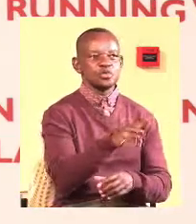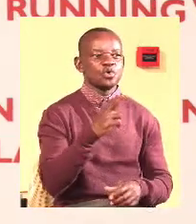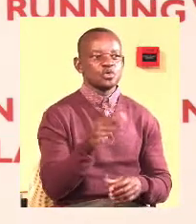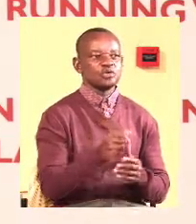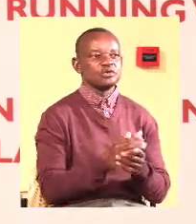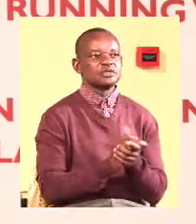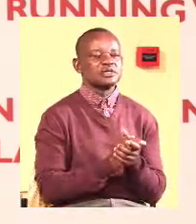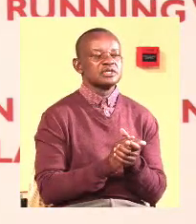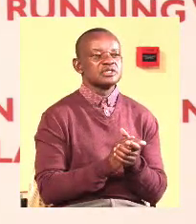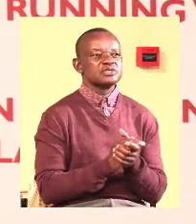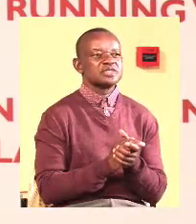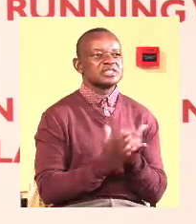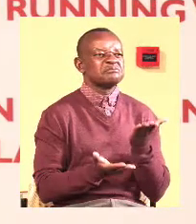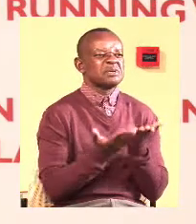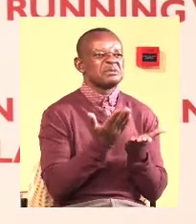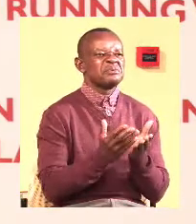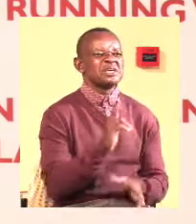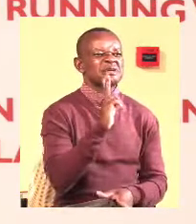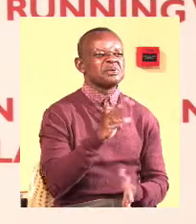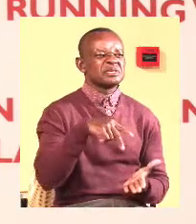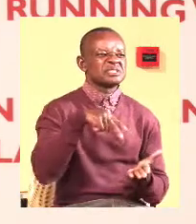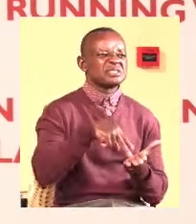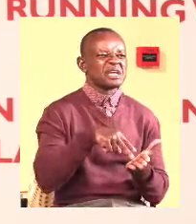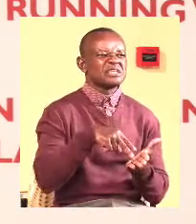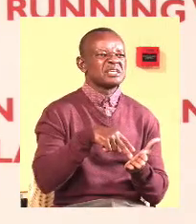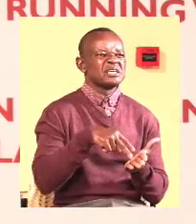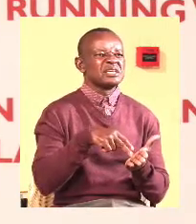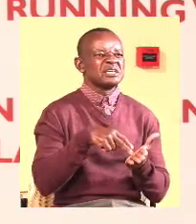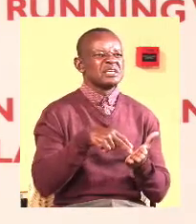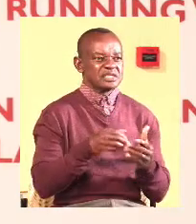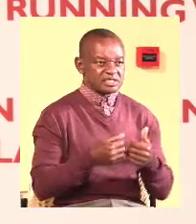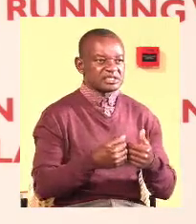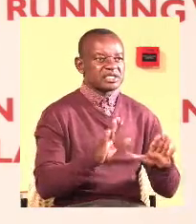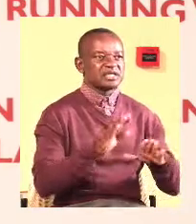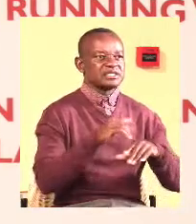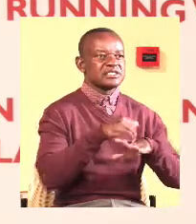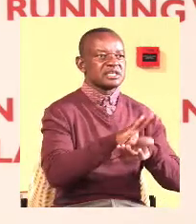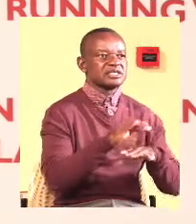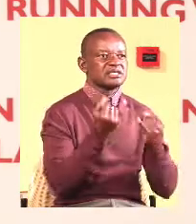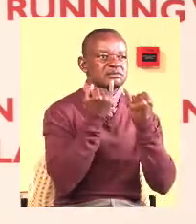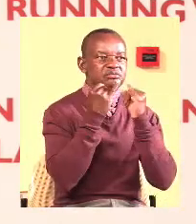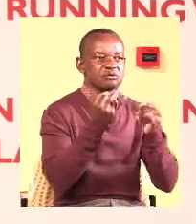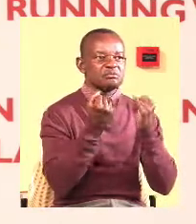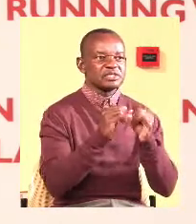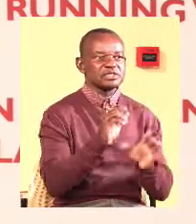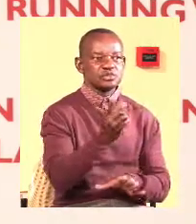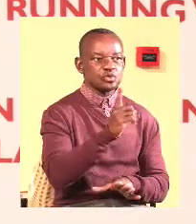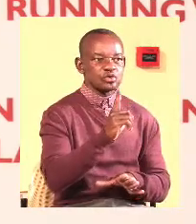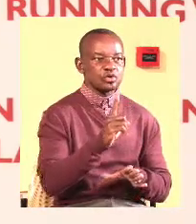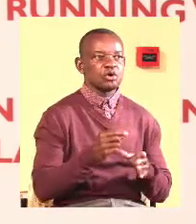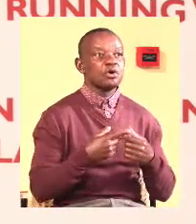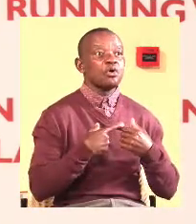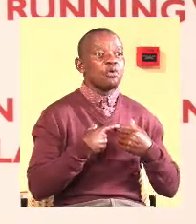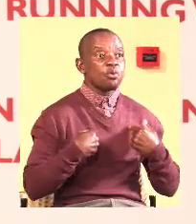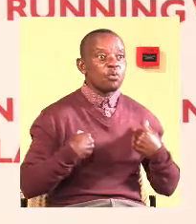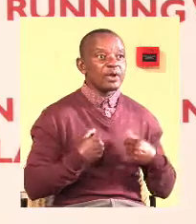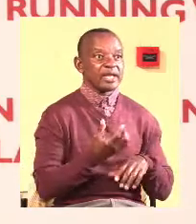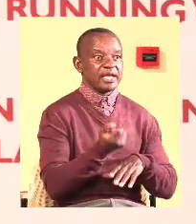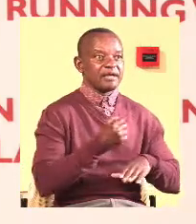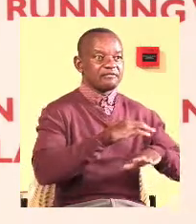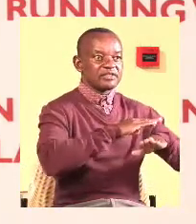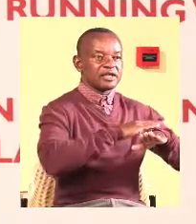and start sending information. There are communication channels, and that is what we are following. We have